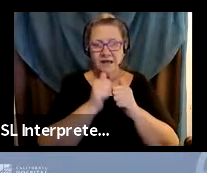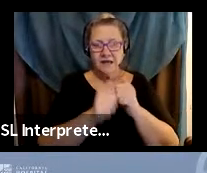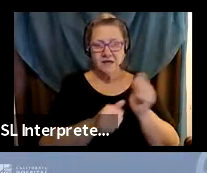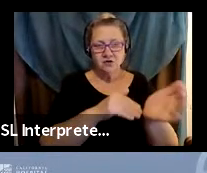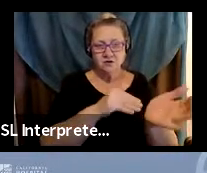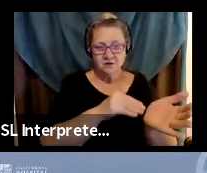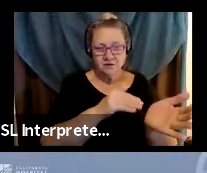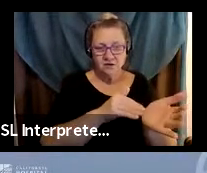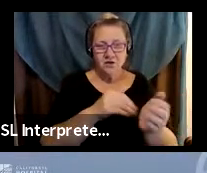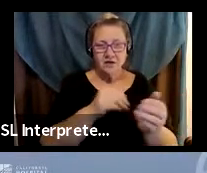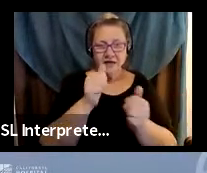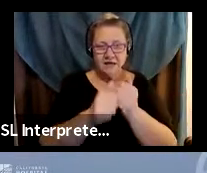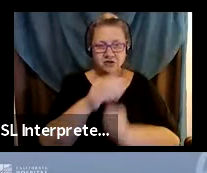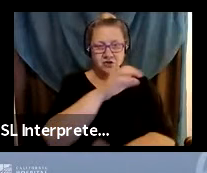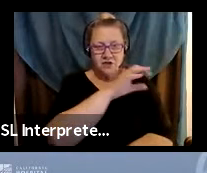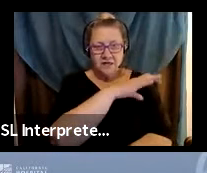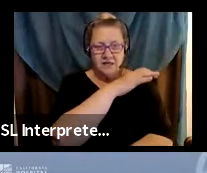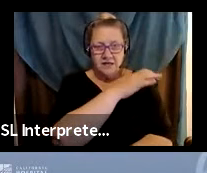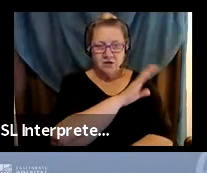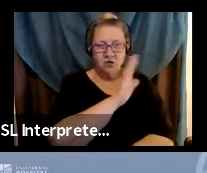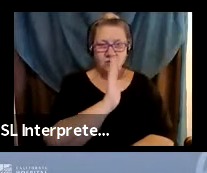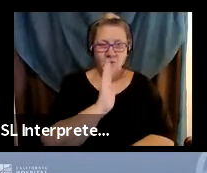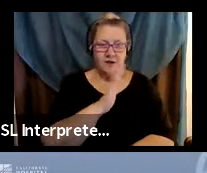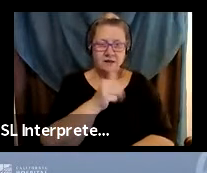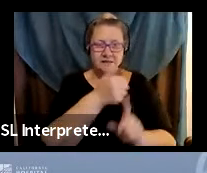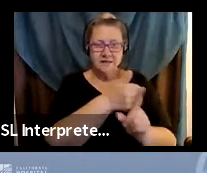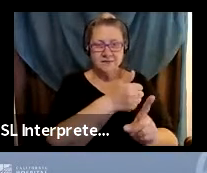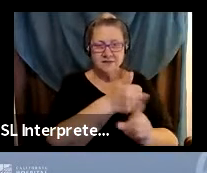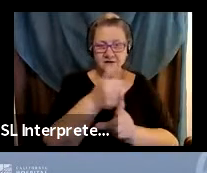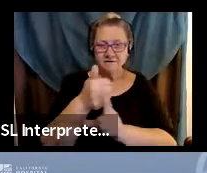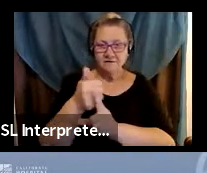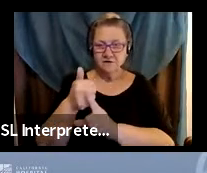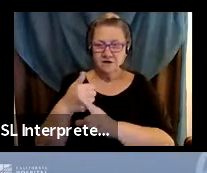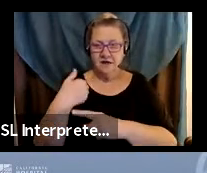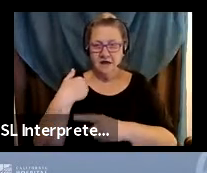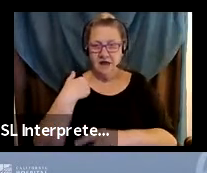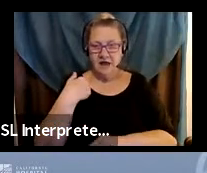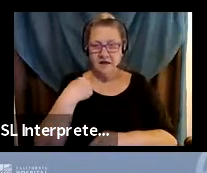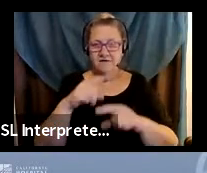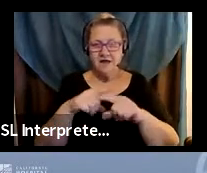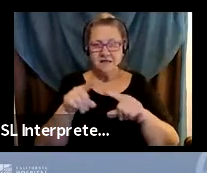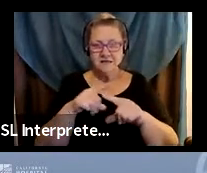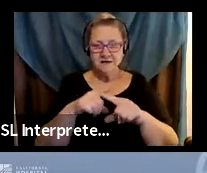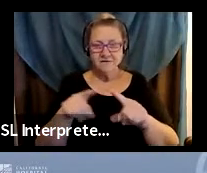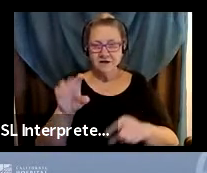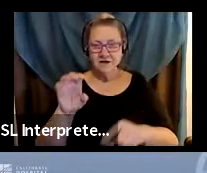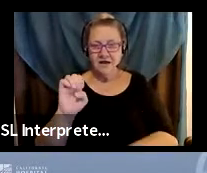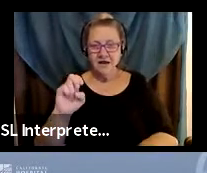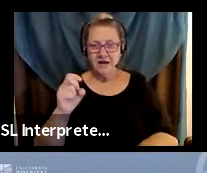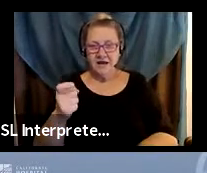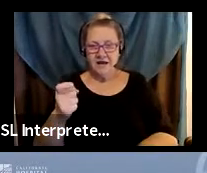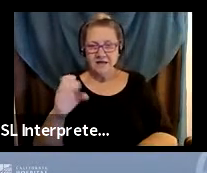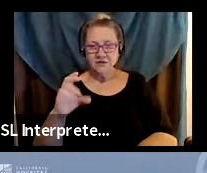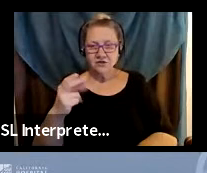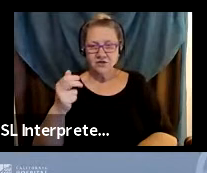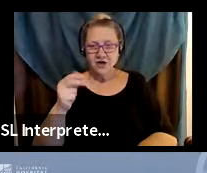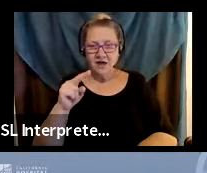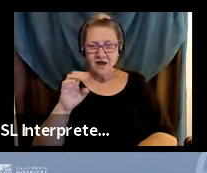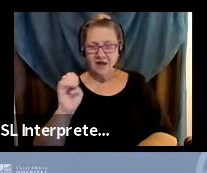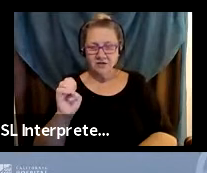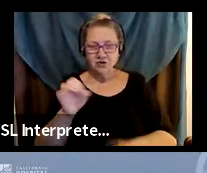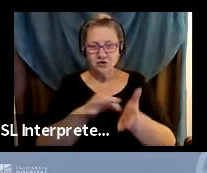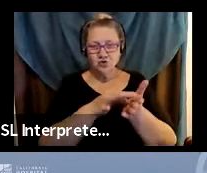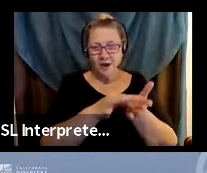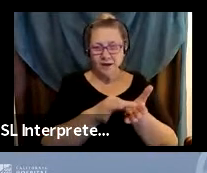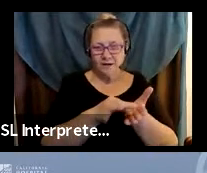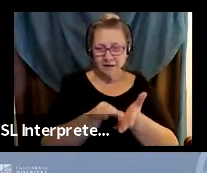think it's sort of a yes and no. A lot of the large systems, again, do have more exchange, and some don't. And people are not entering, at least